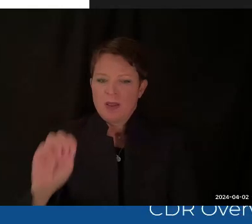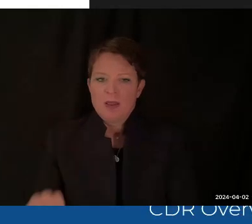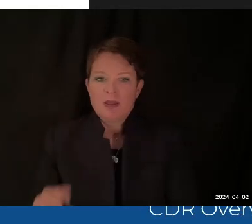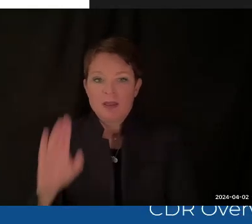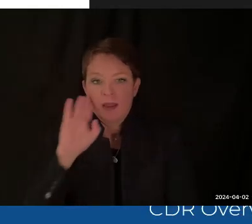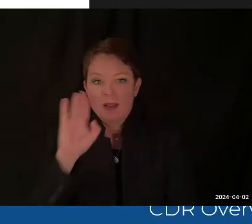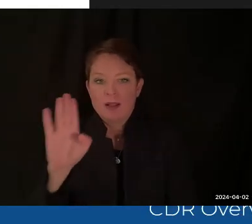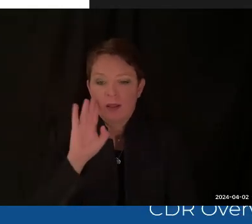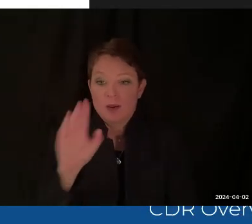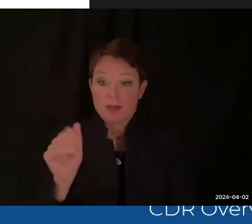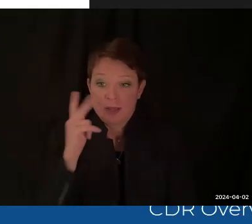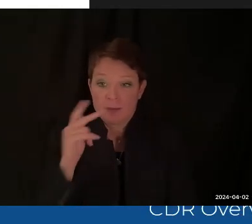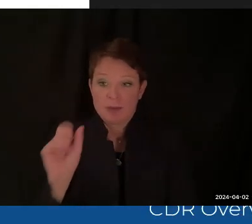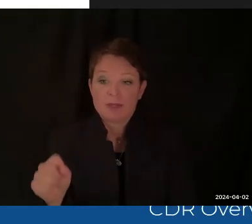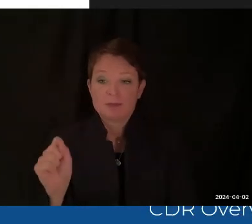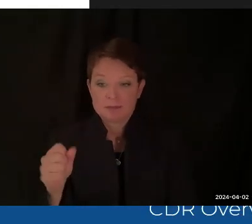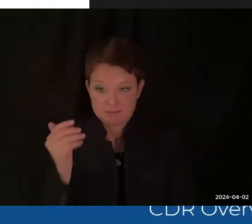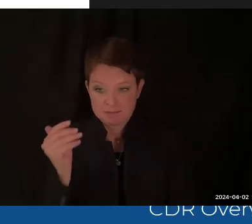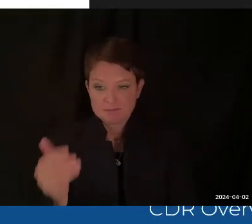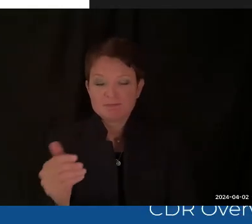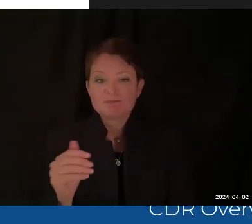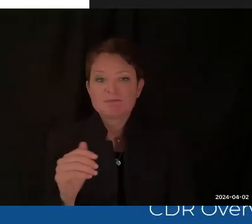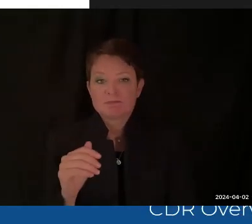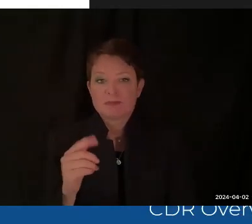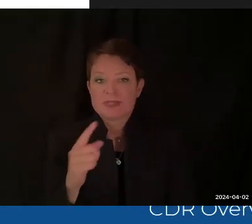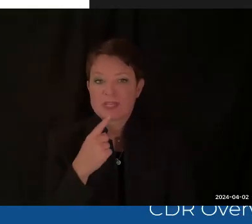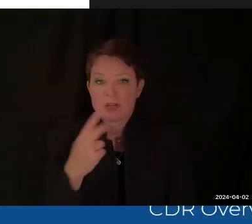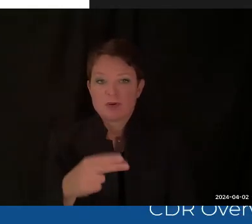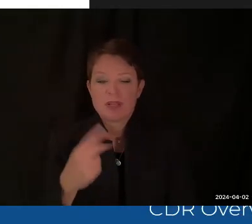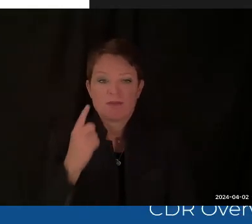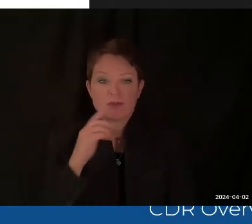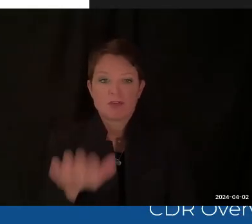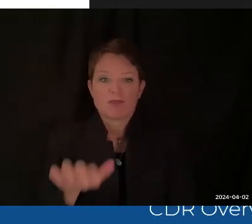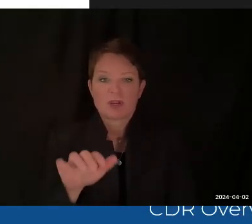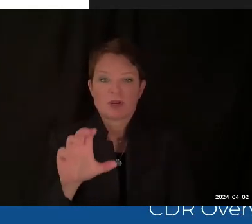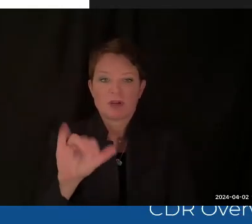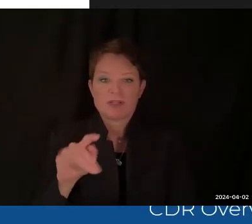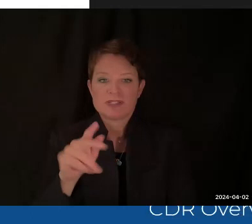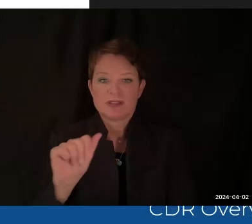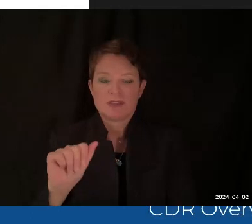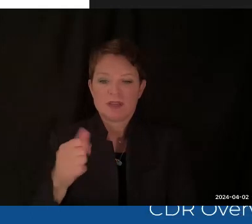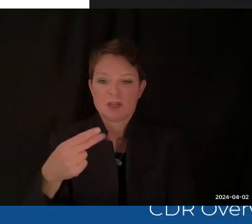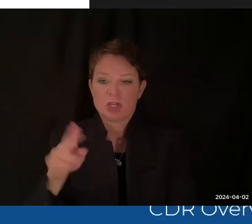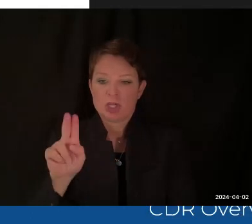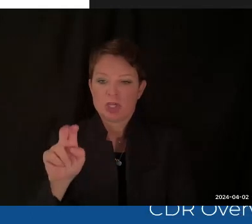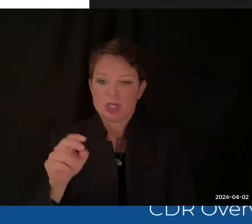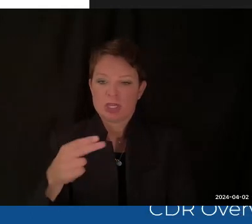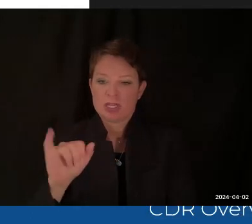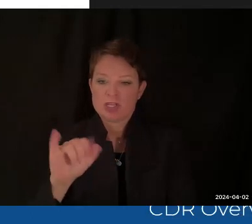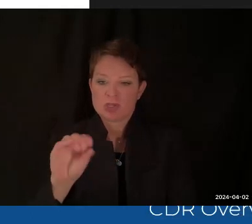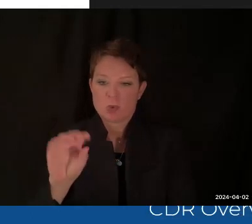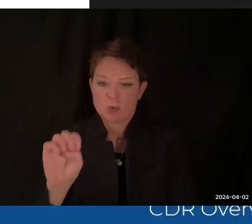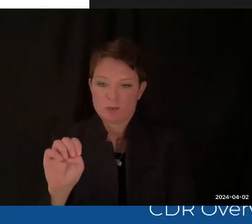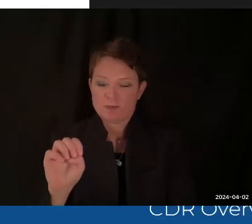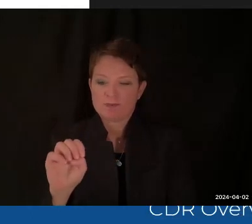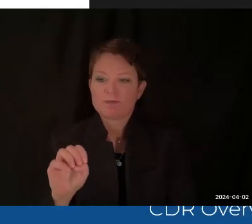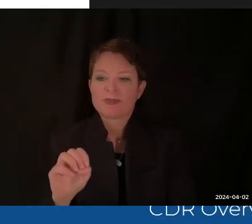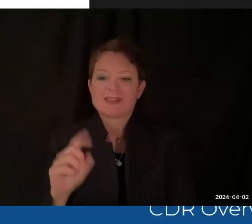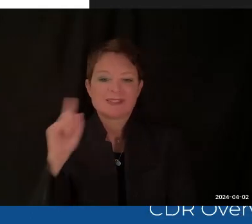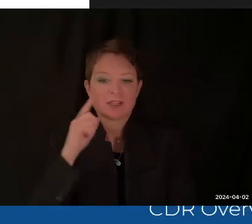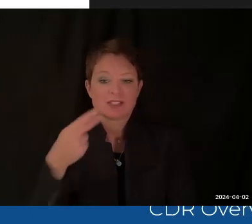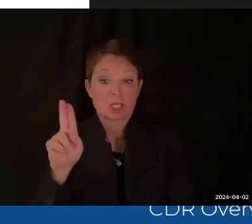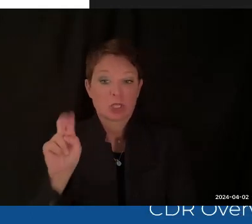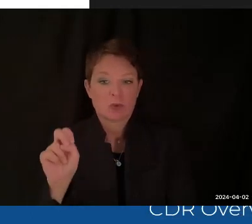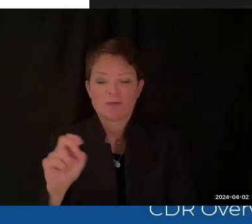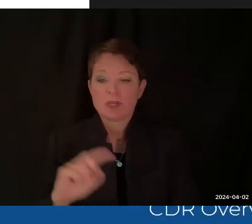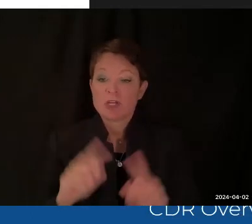Hi there, can you hear me? Yes, please state your name for the record. Cynthia Hugh. Mhm. So my question is, do you